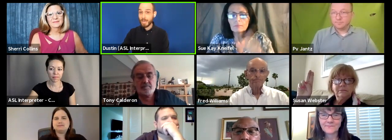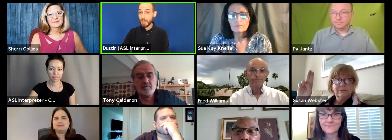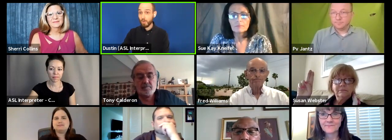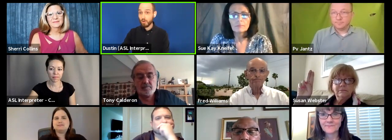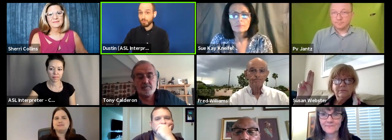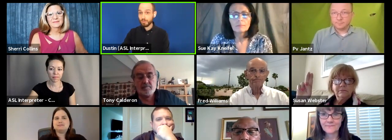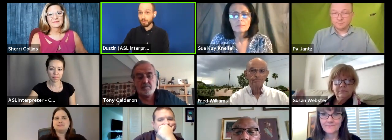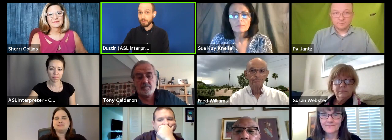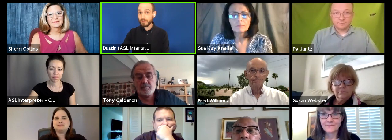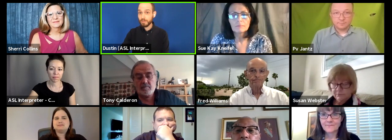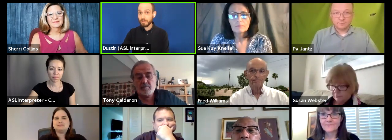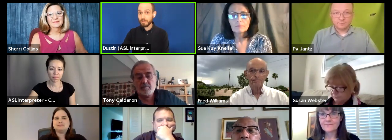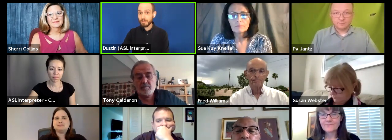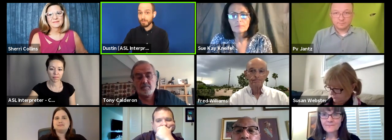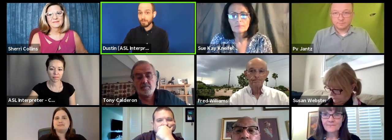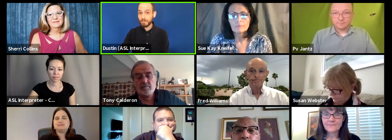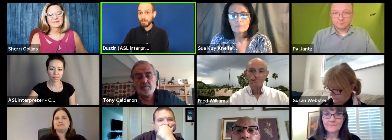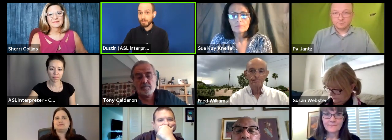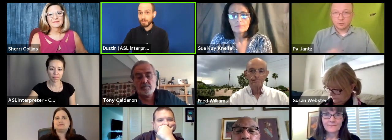Any opposed?